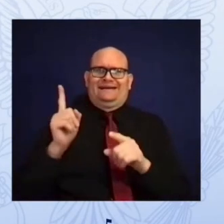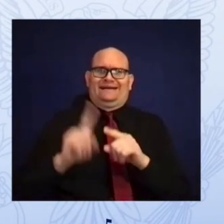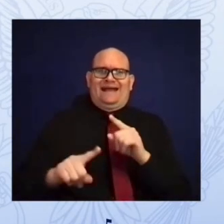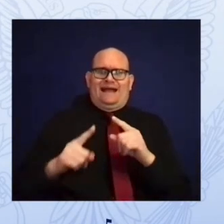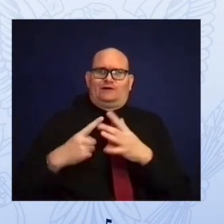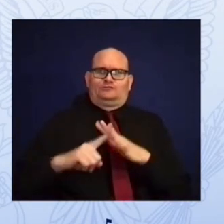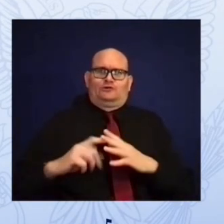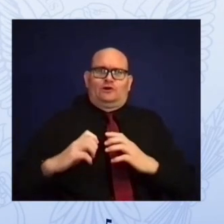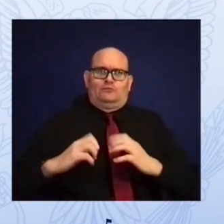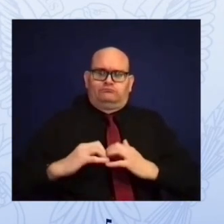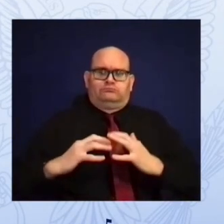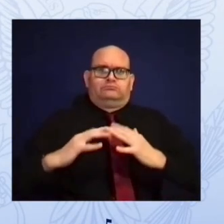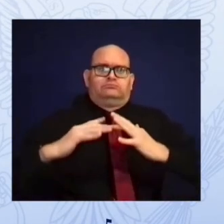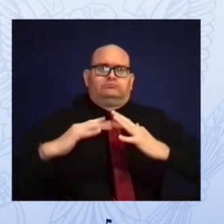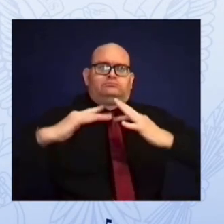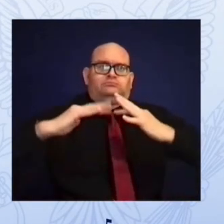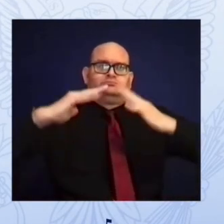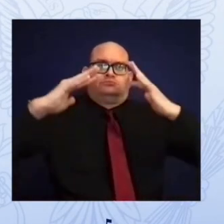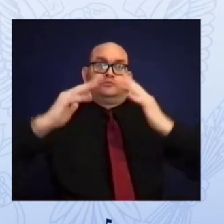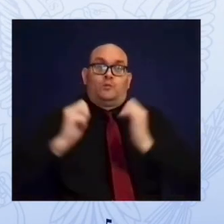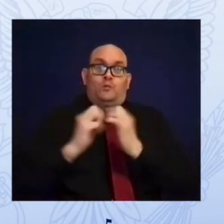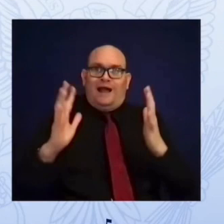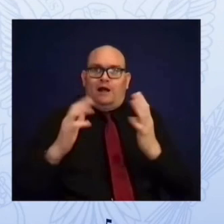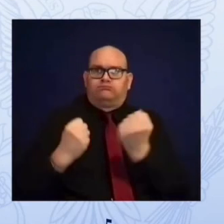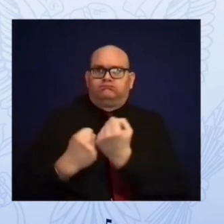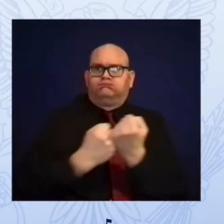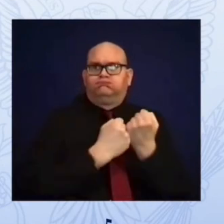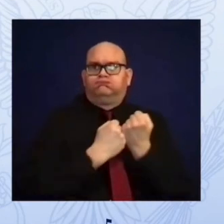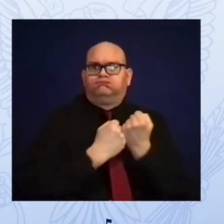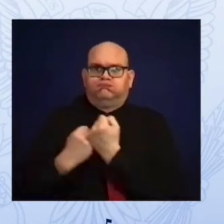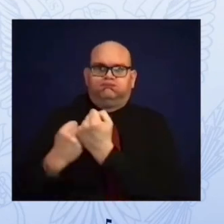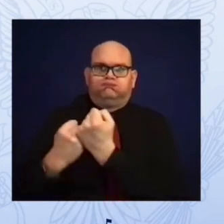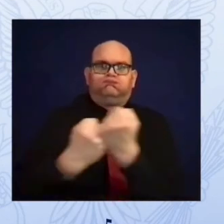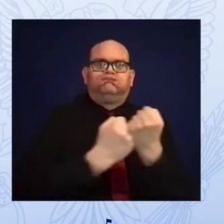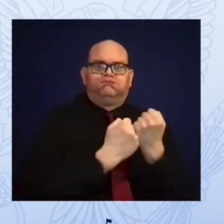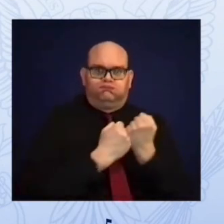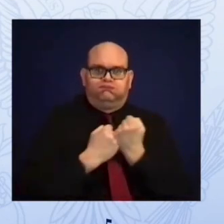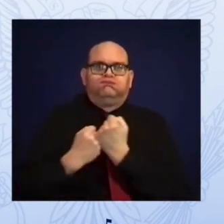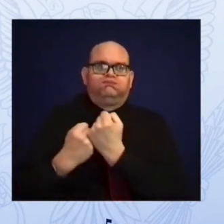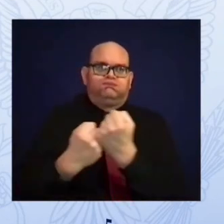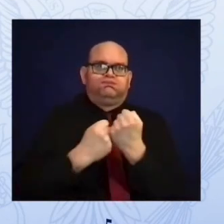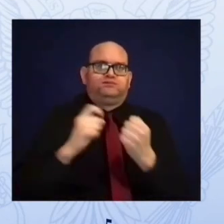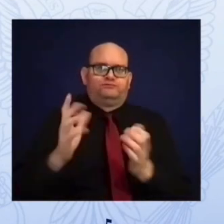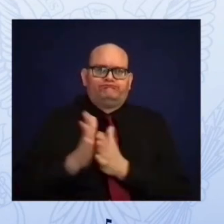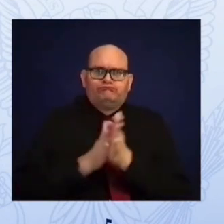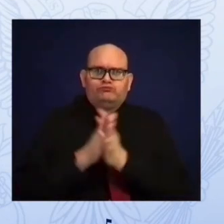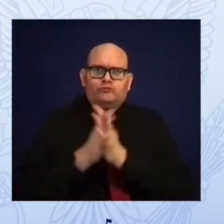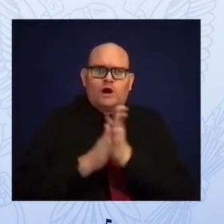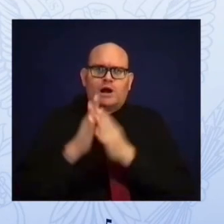as the driving force behind its successful initiatives, services, and programs.